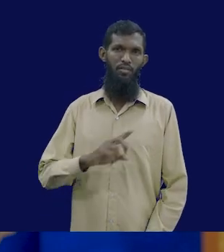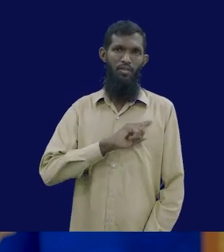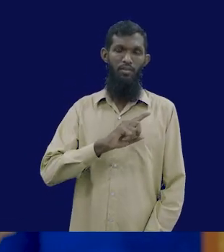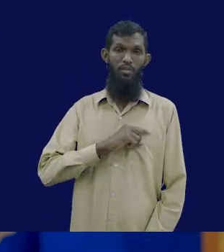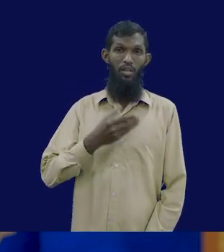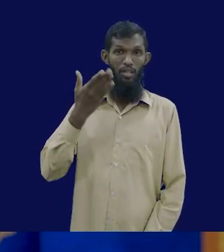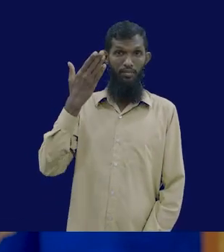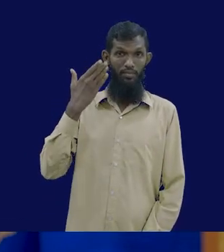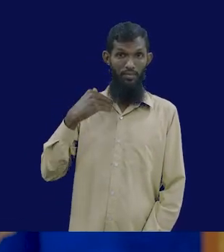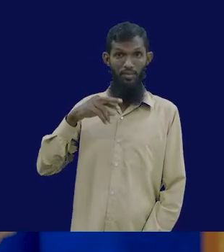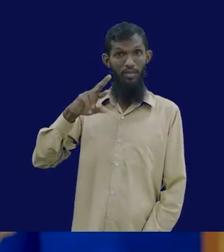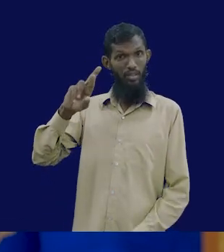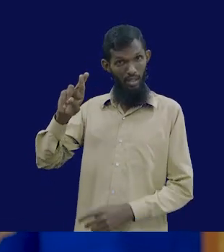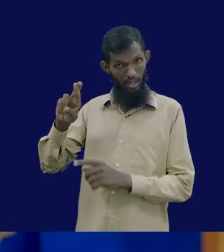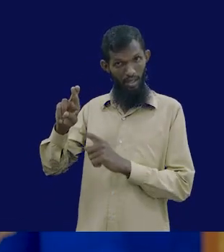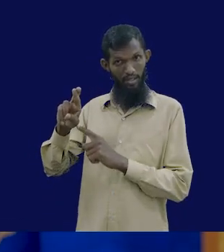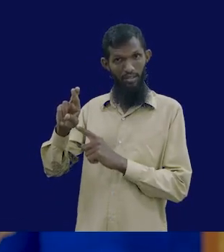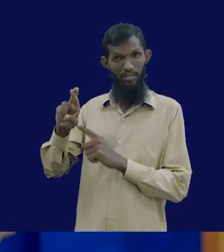that she had missed